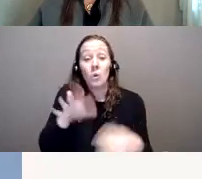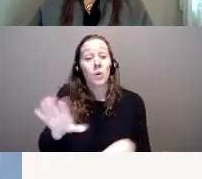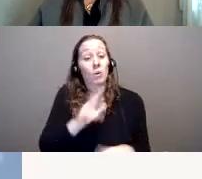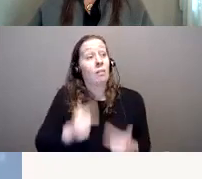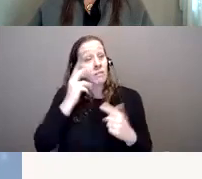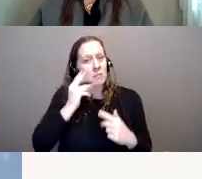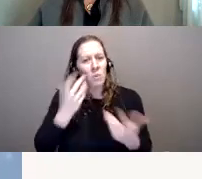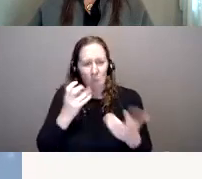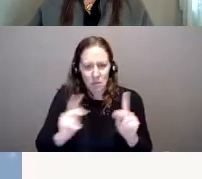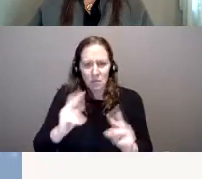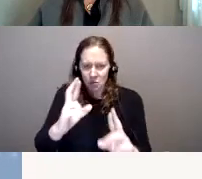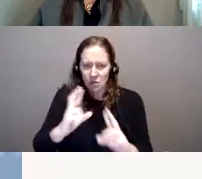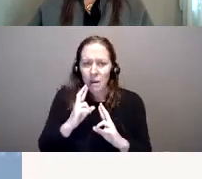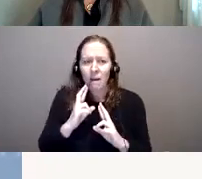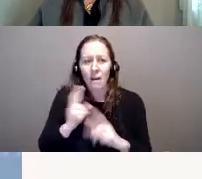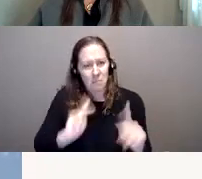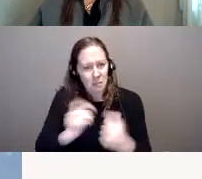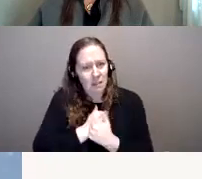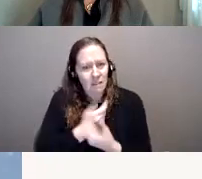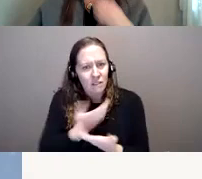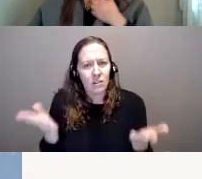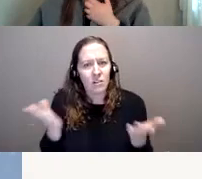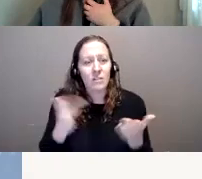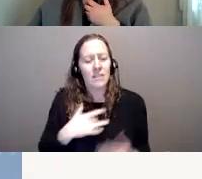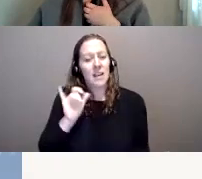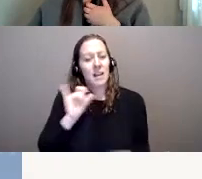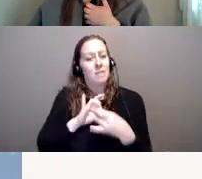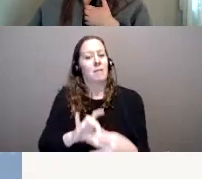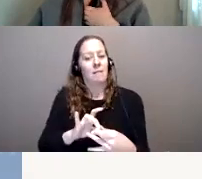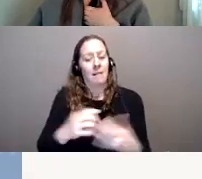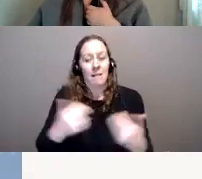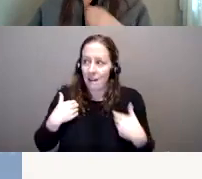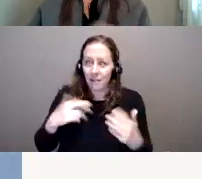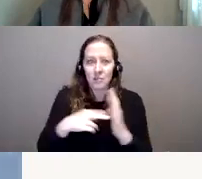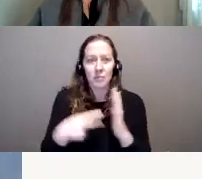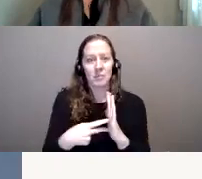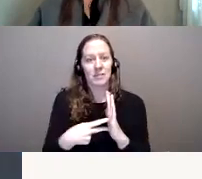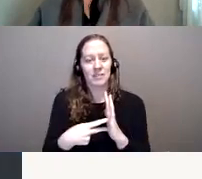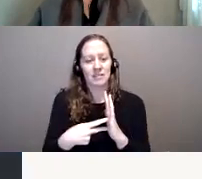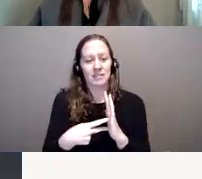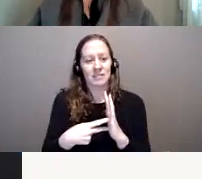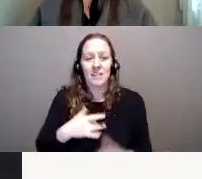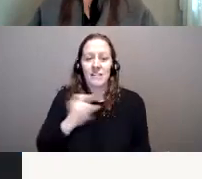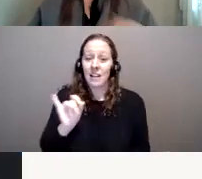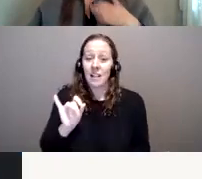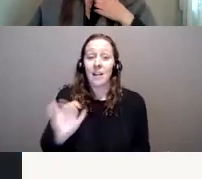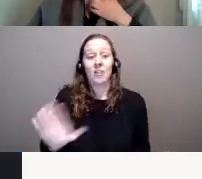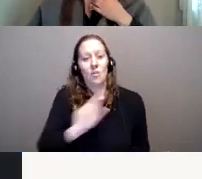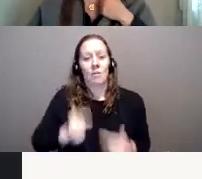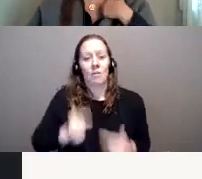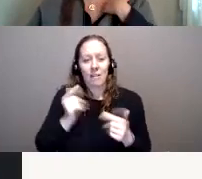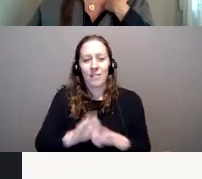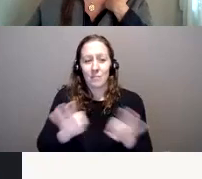love you, to feel like you belong and have purpose, to feel like your life matters. And you are probably not